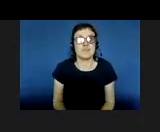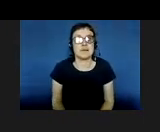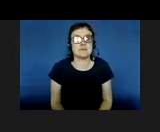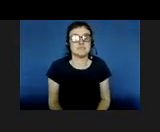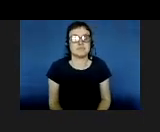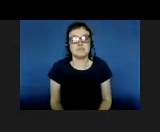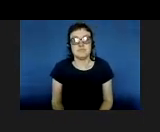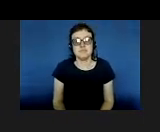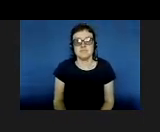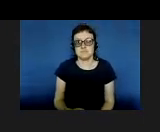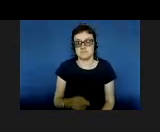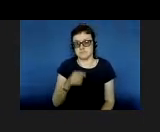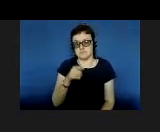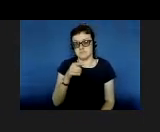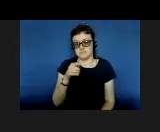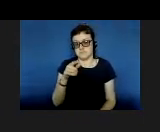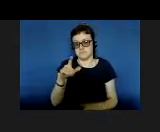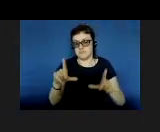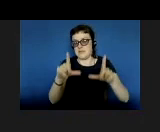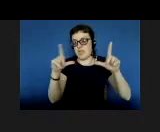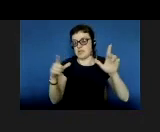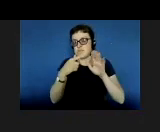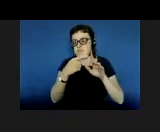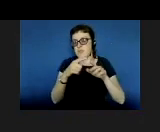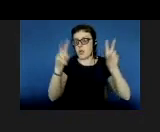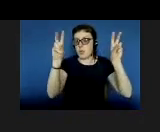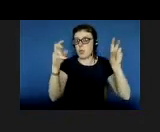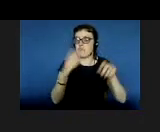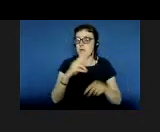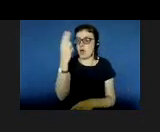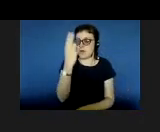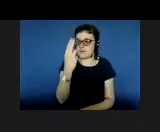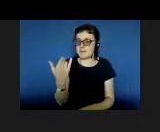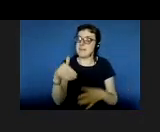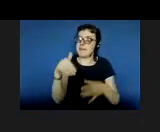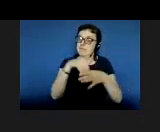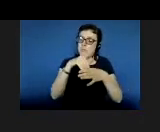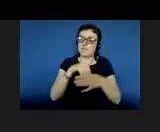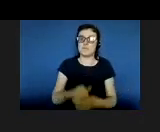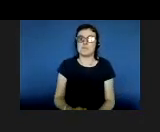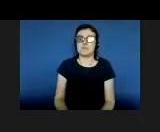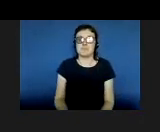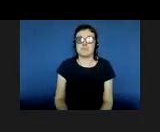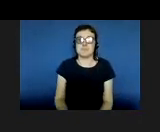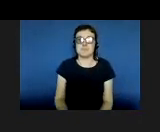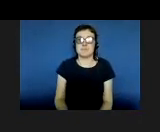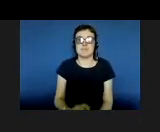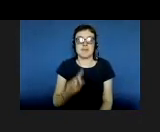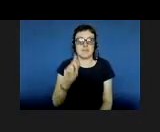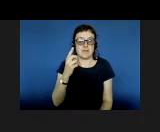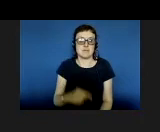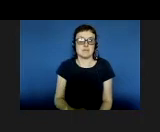So this slide just shows a few quotes from artists who were involved in the project. So the first one